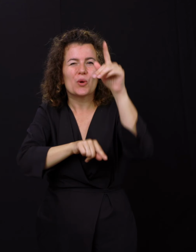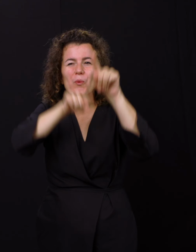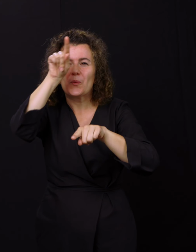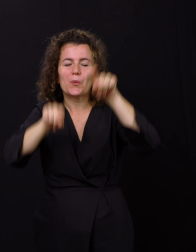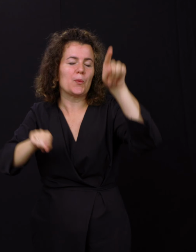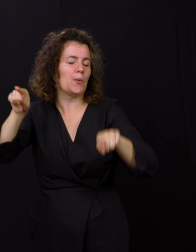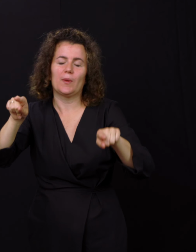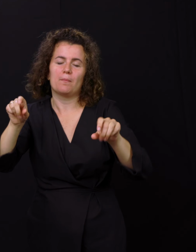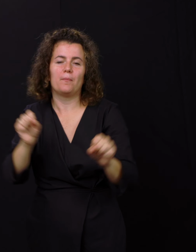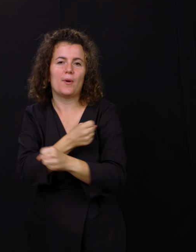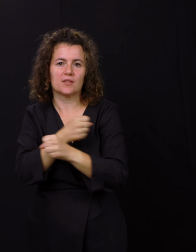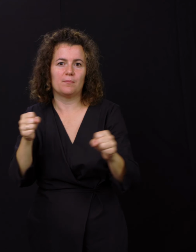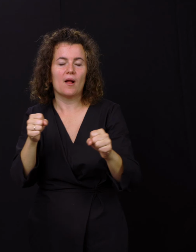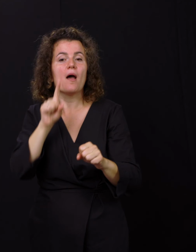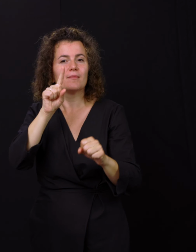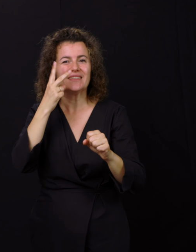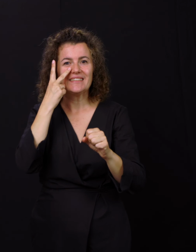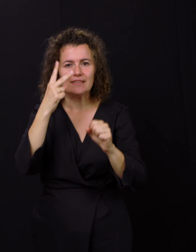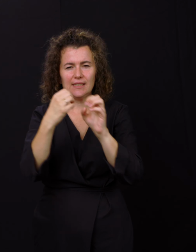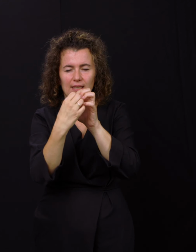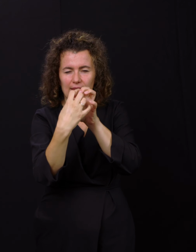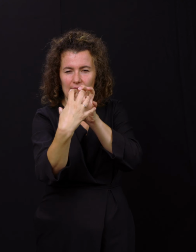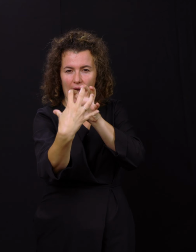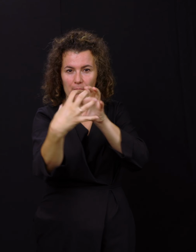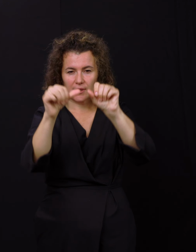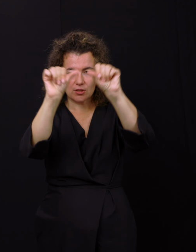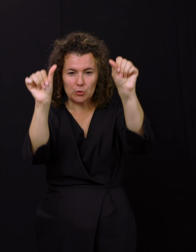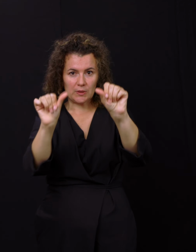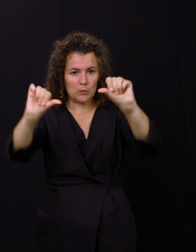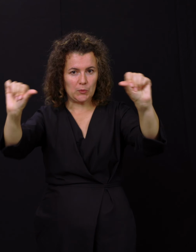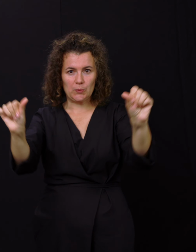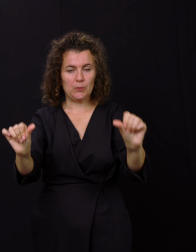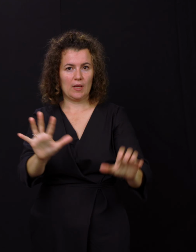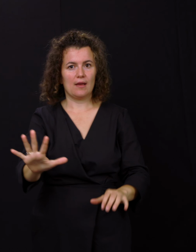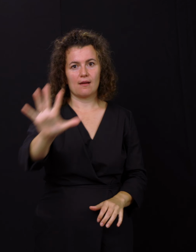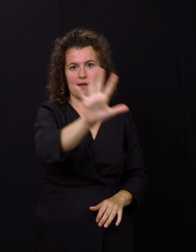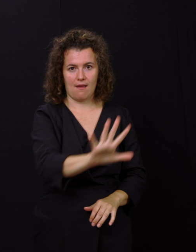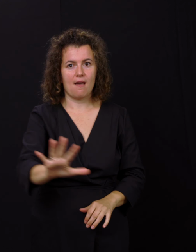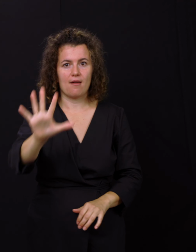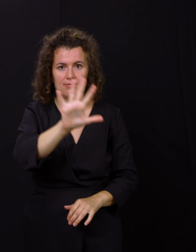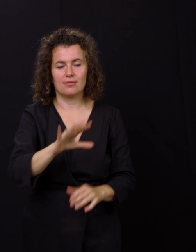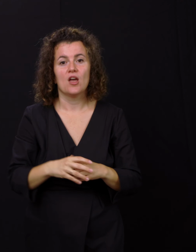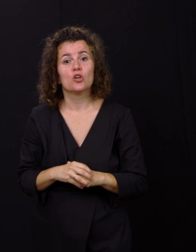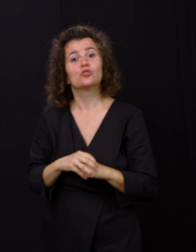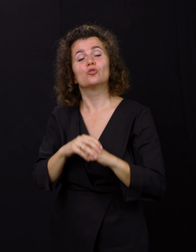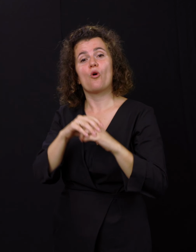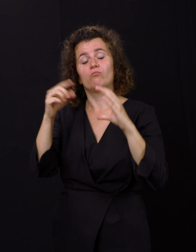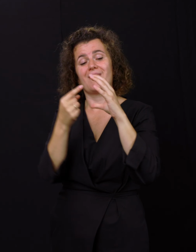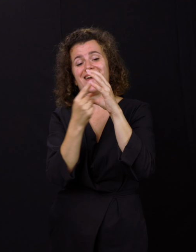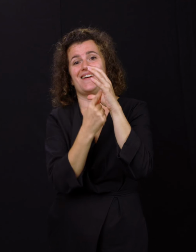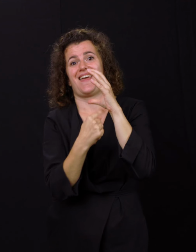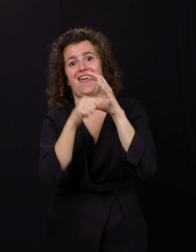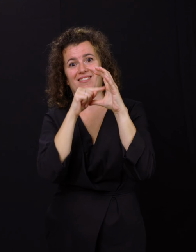because we are going for these sleeping cells in the retina that are present in 2/3 of the patients, we hope